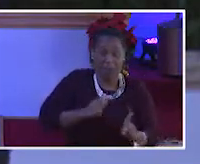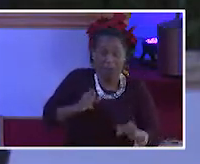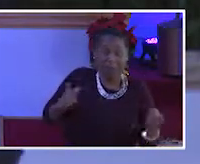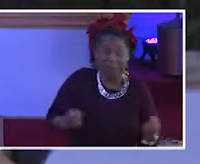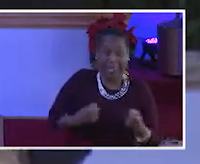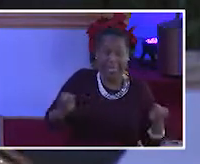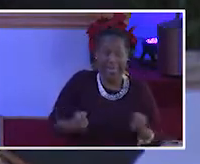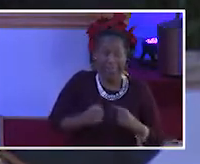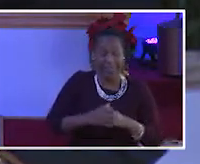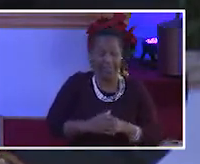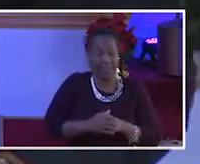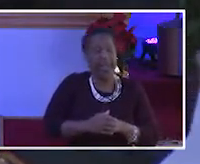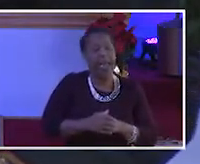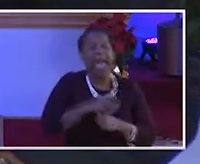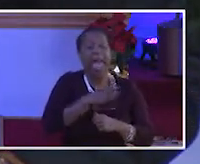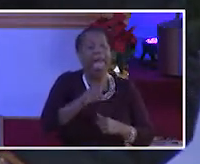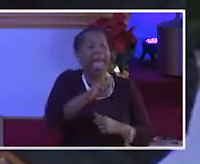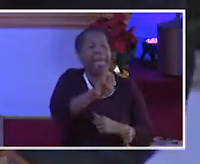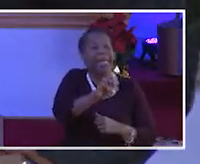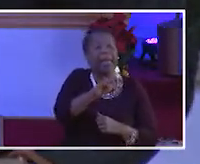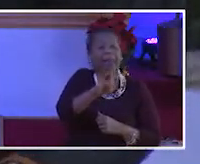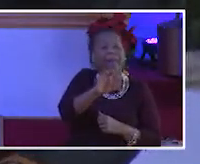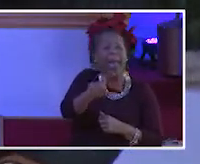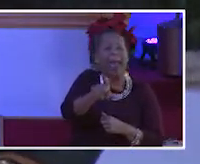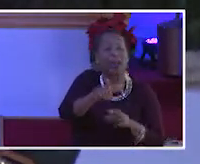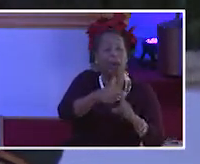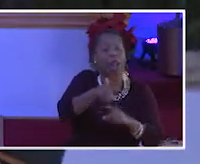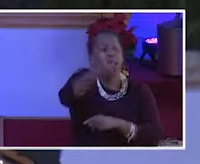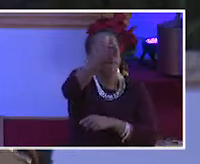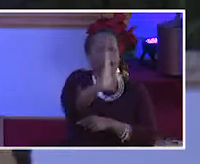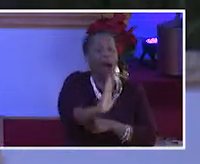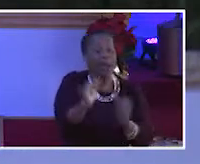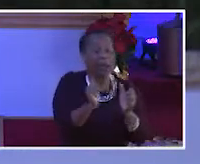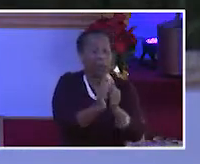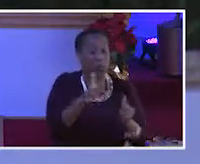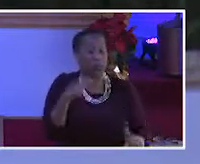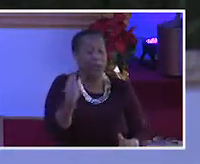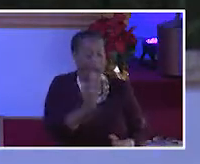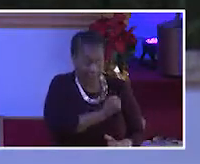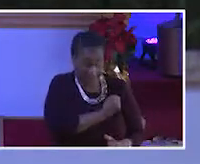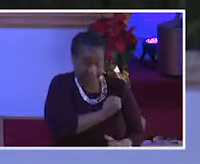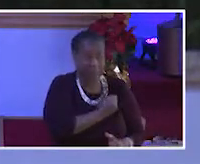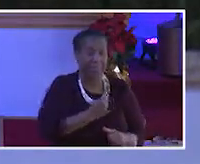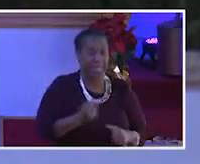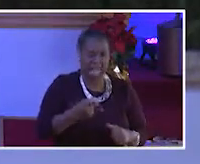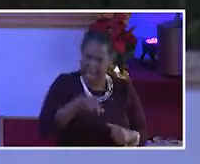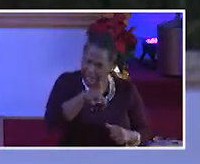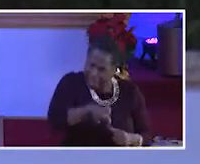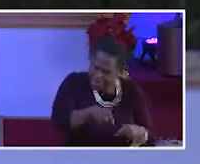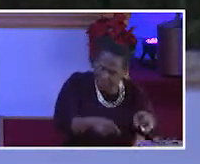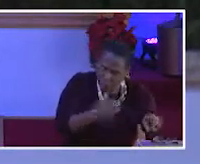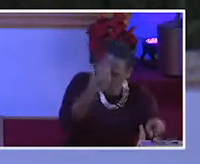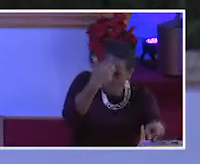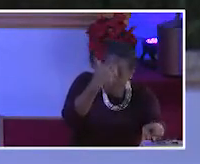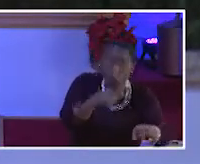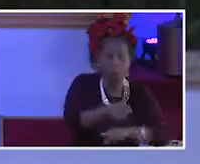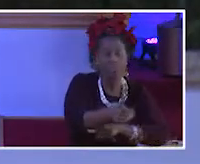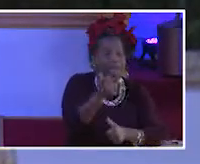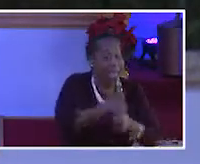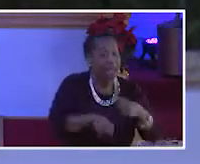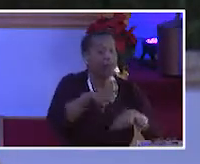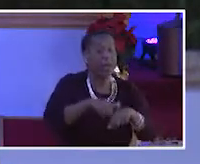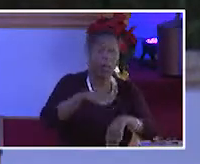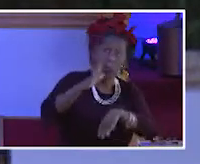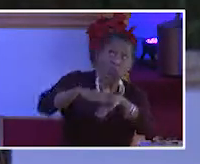sins and that Emmanuel, God, is with us. And I need you to know that every time you